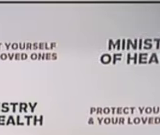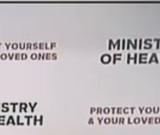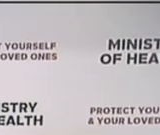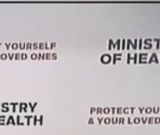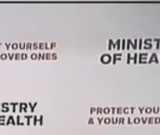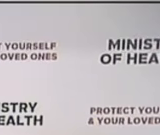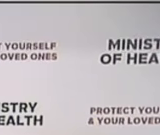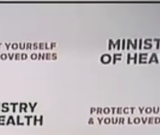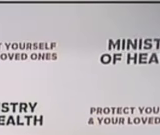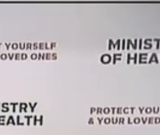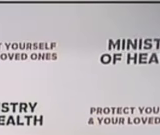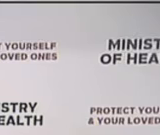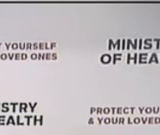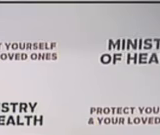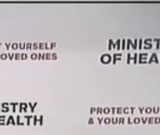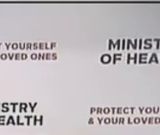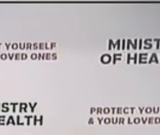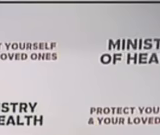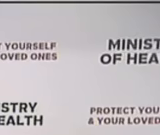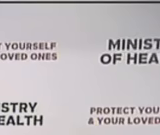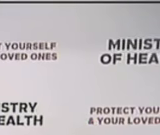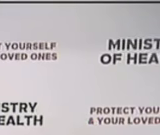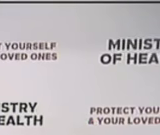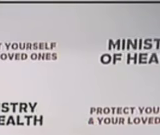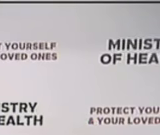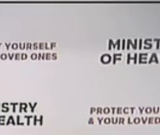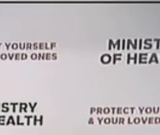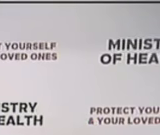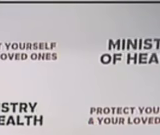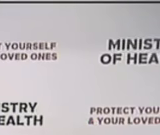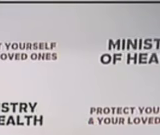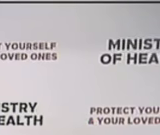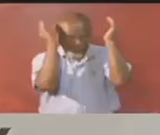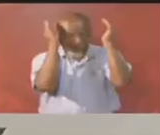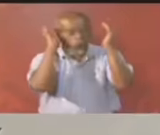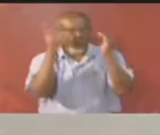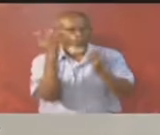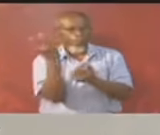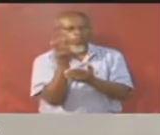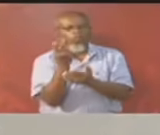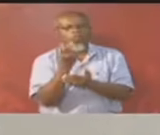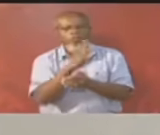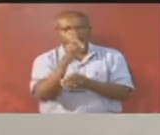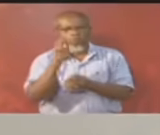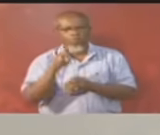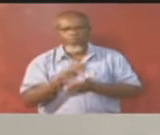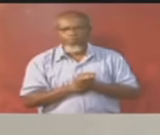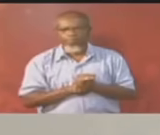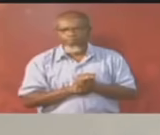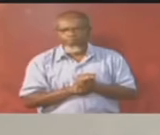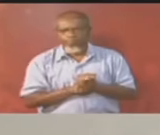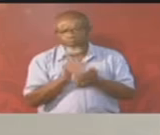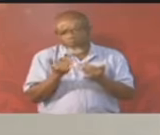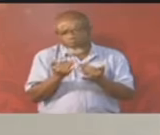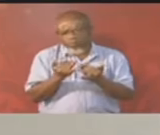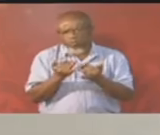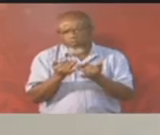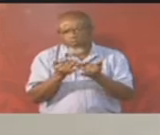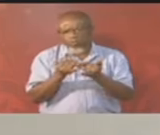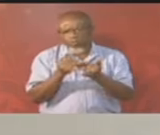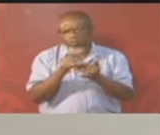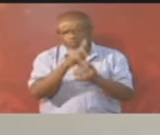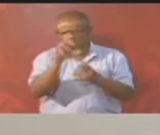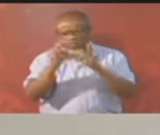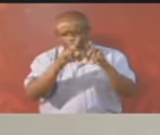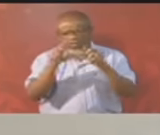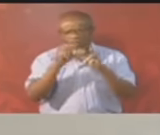Thank you, Mr. Cummings. Dr. Heinz will address the two questions. Okay, thank you for your questions. With respect to the query and the